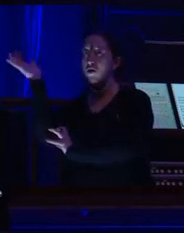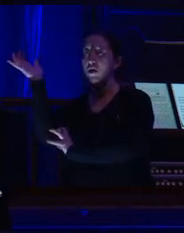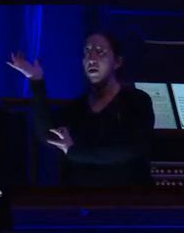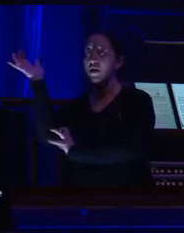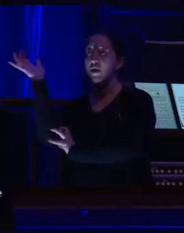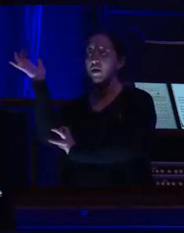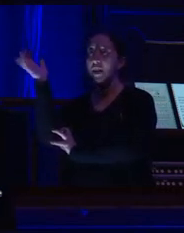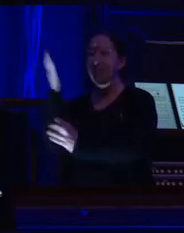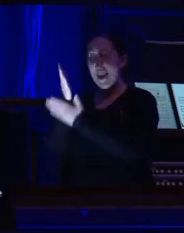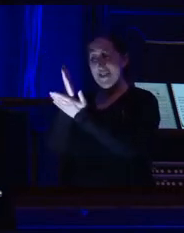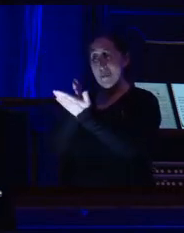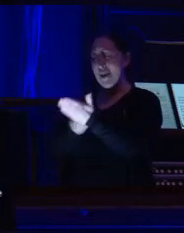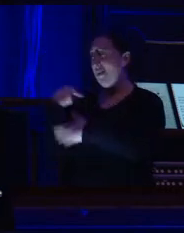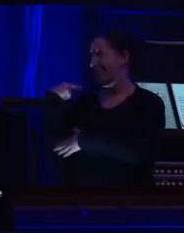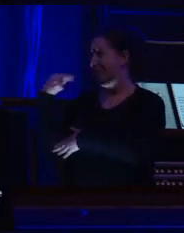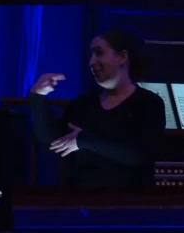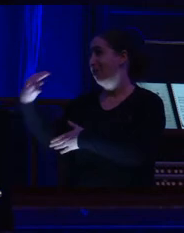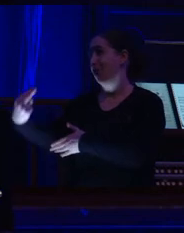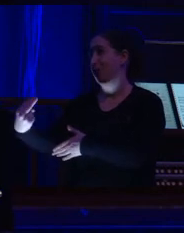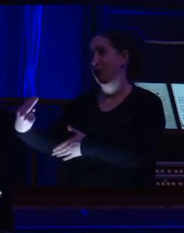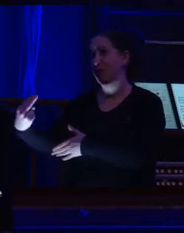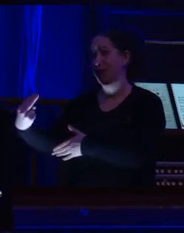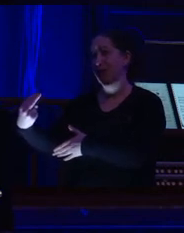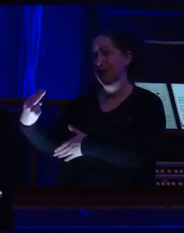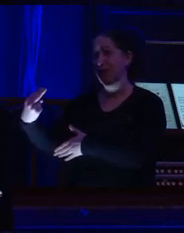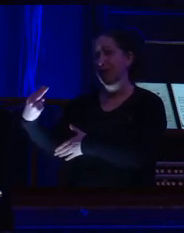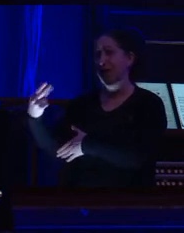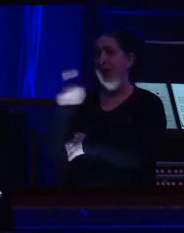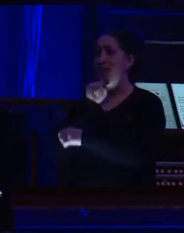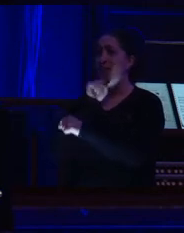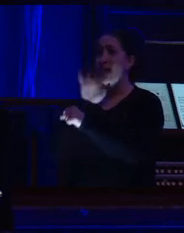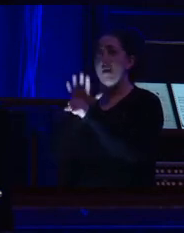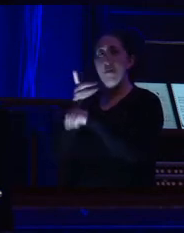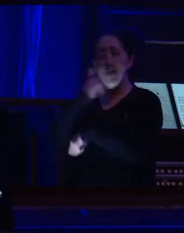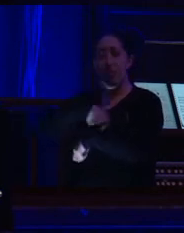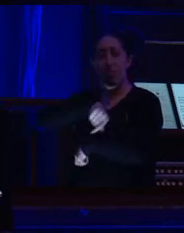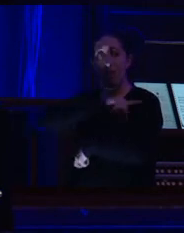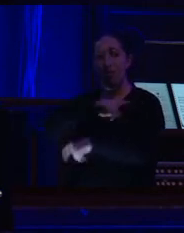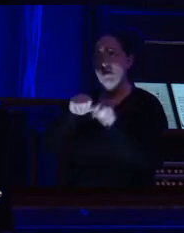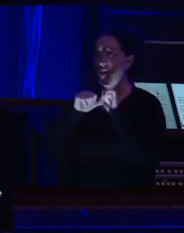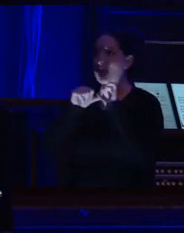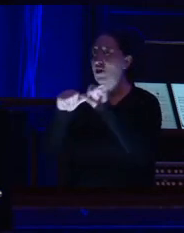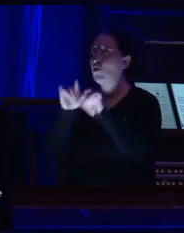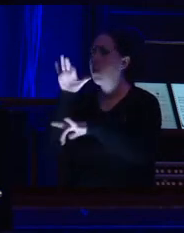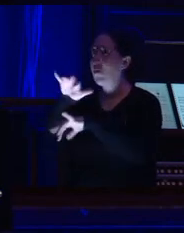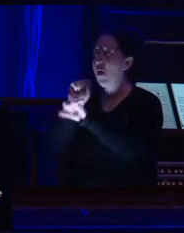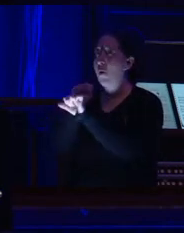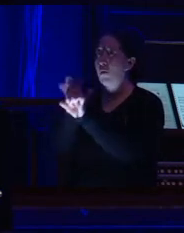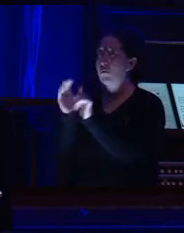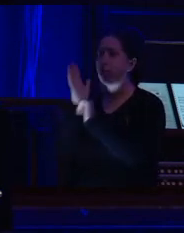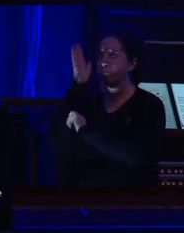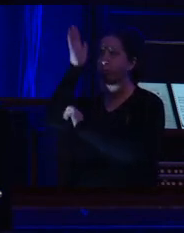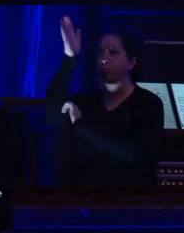That's a piece of history that commits us to continuing that work moving forward.